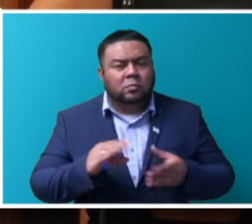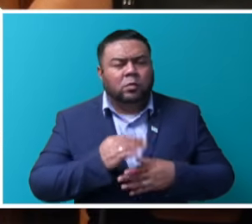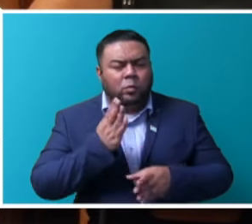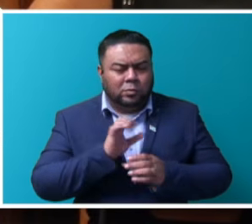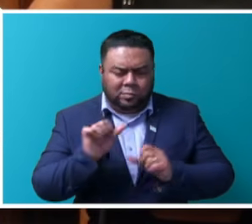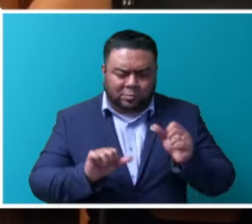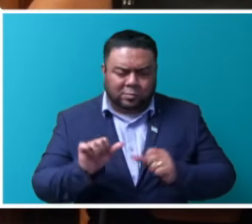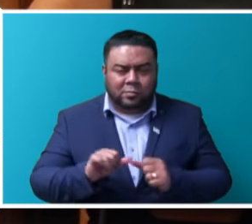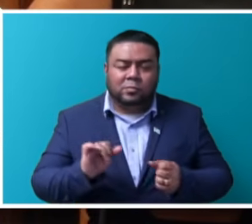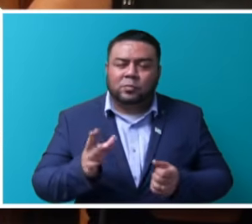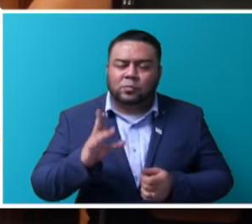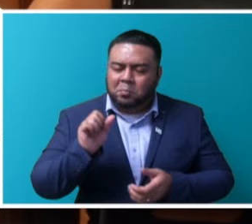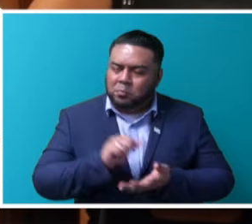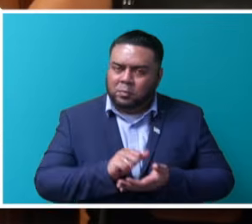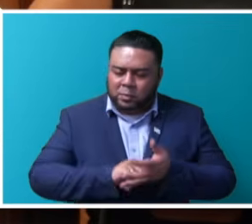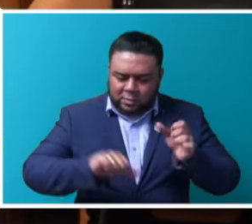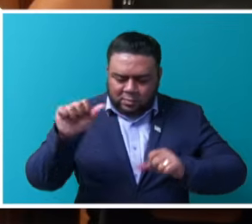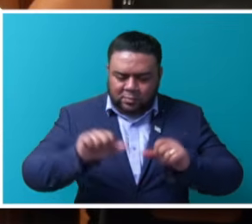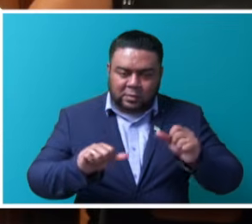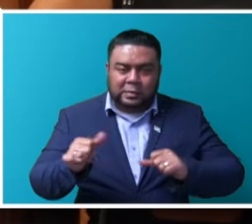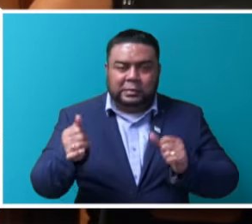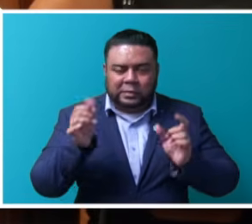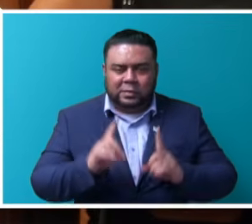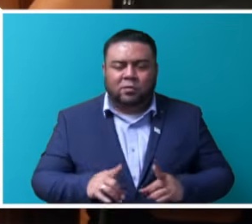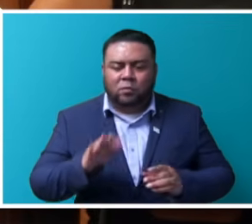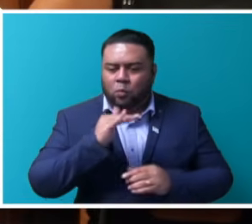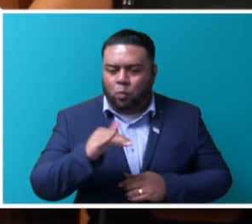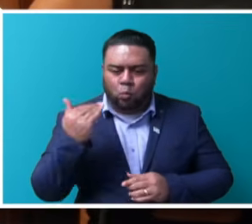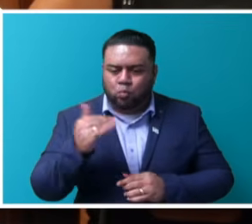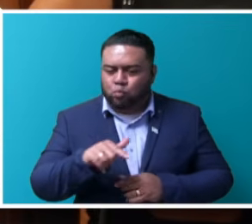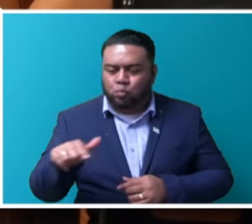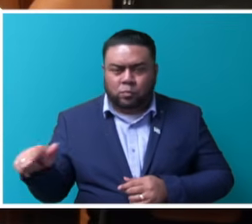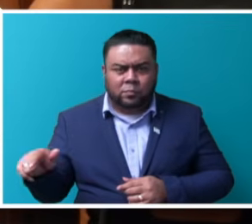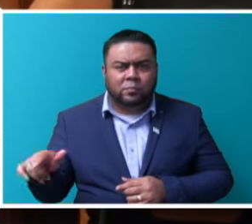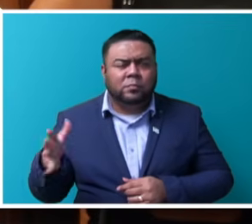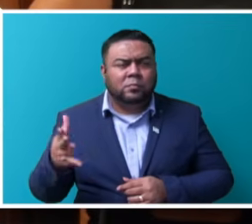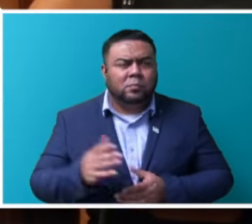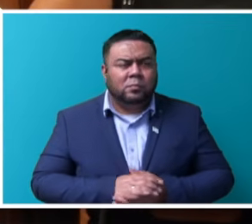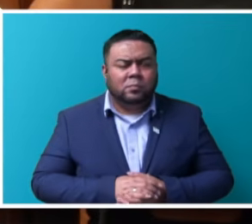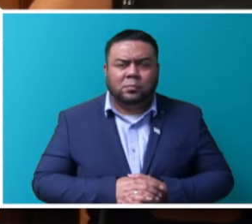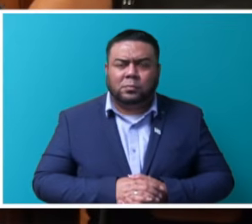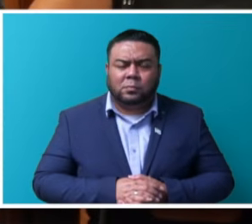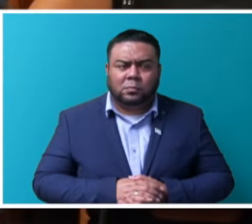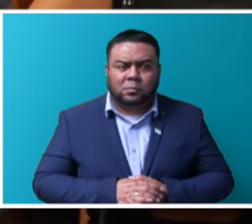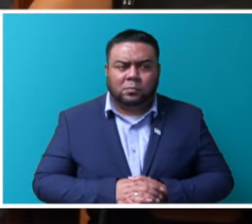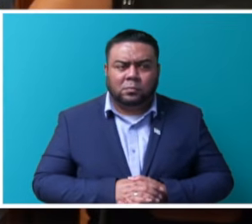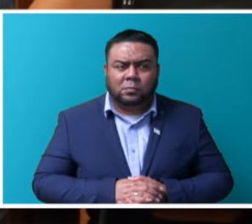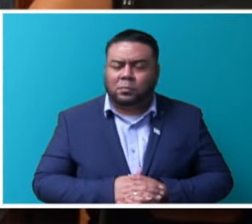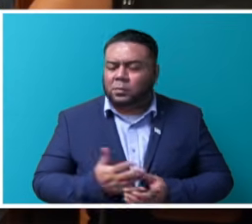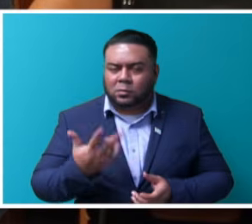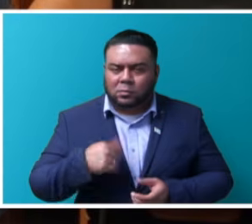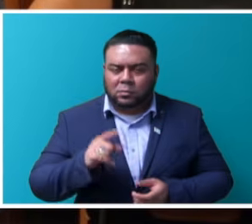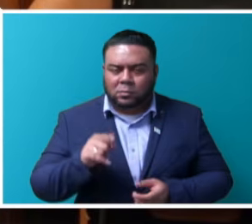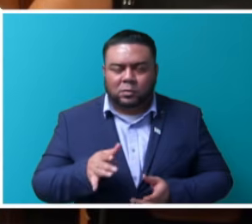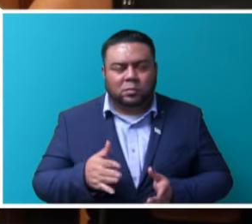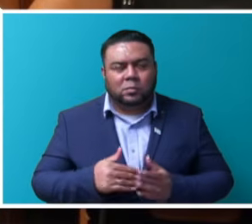to undertake proper surveying and the design of civil works. For too long, cemetery infrastructure has been overlooked, leading